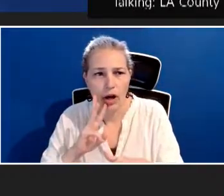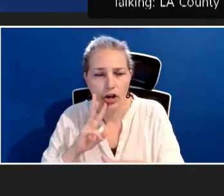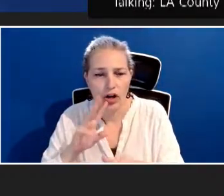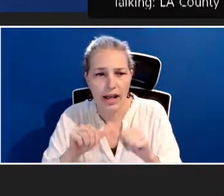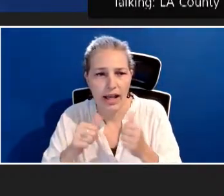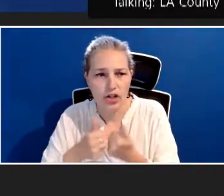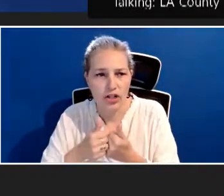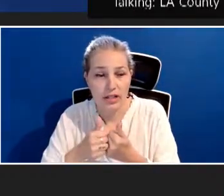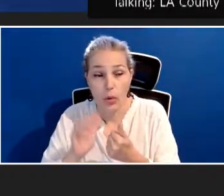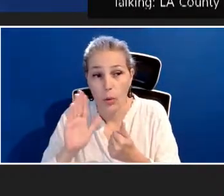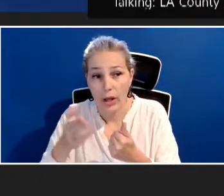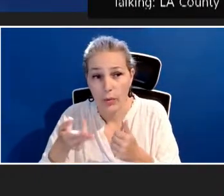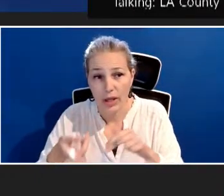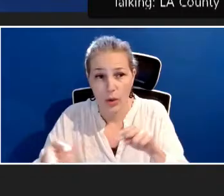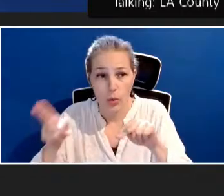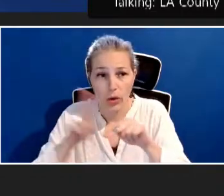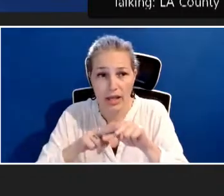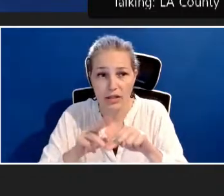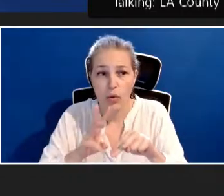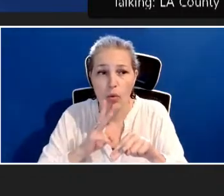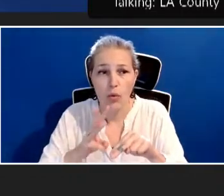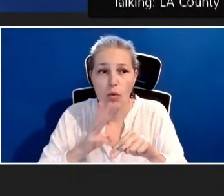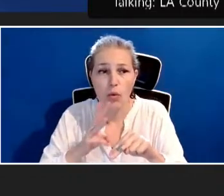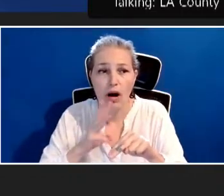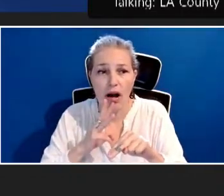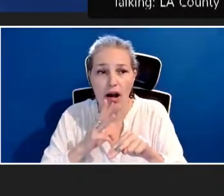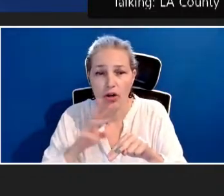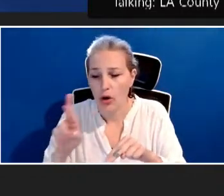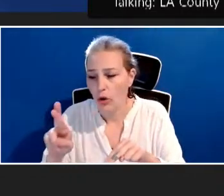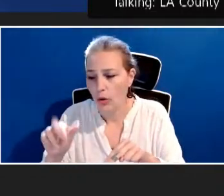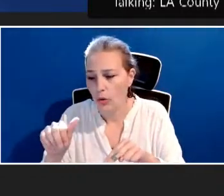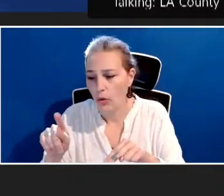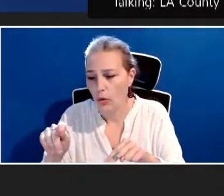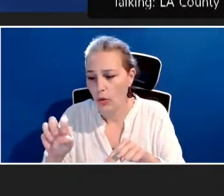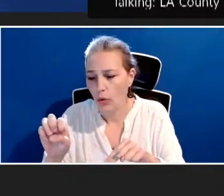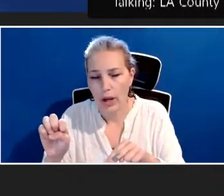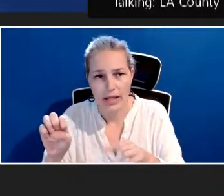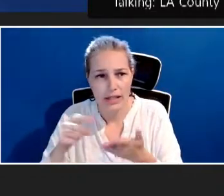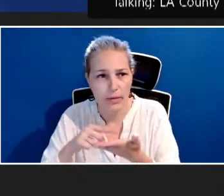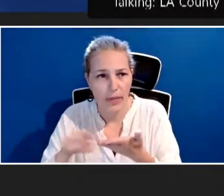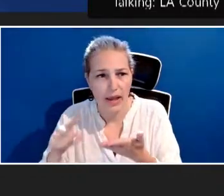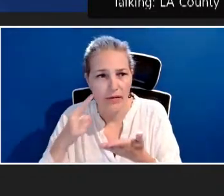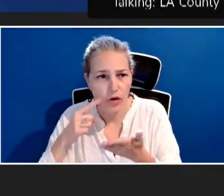be raised significantly in Altadena to pay for the new infrastructure?